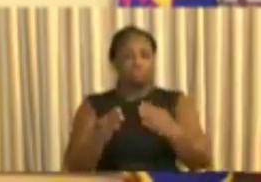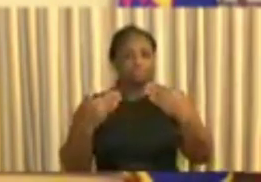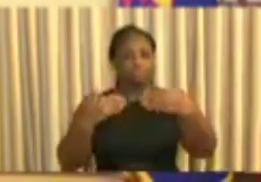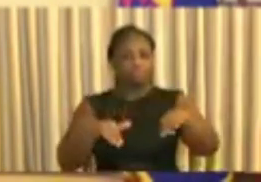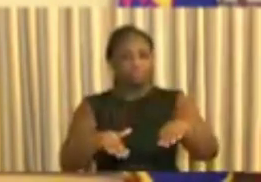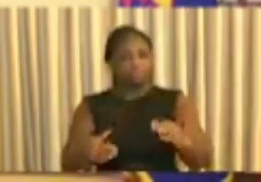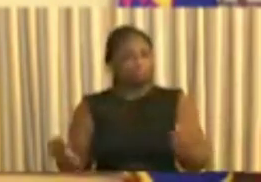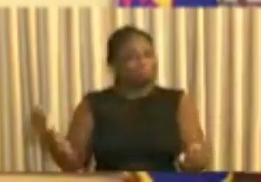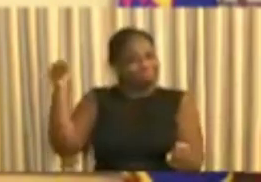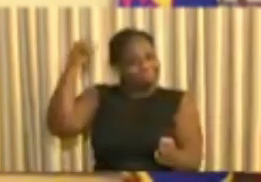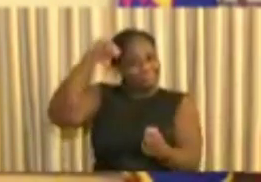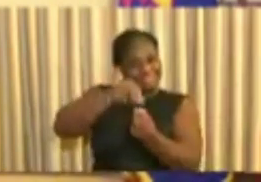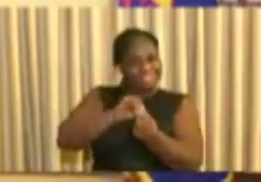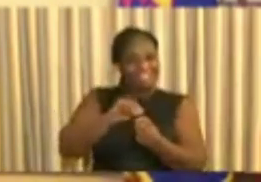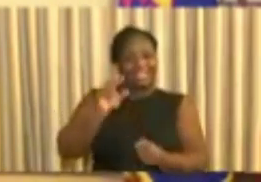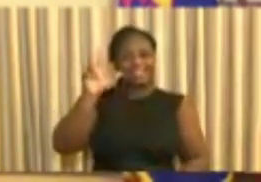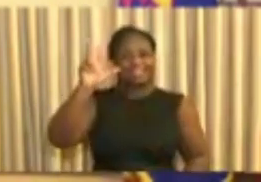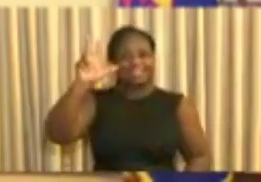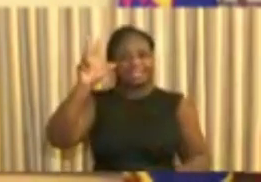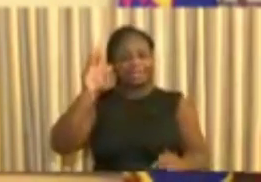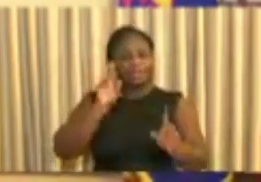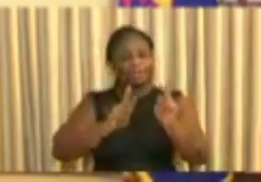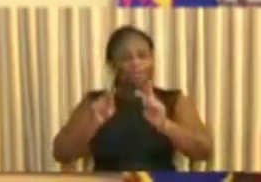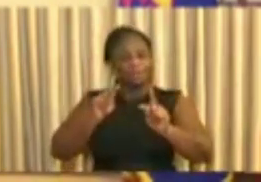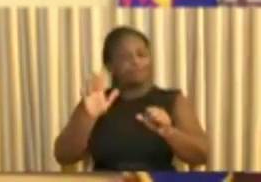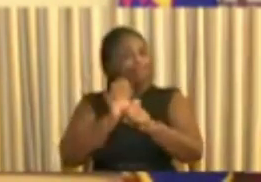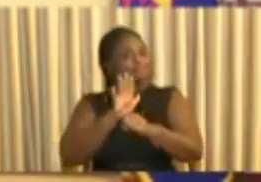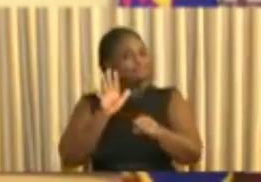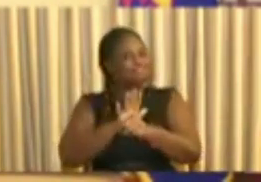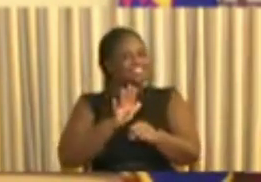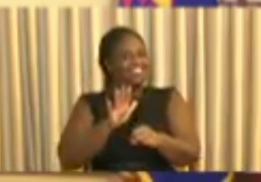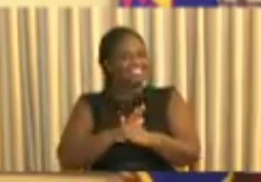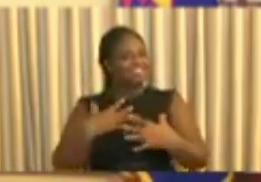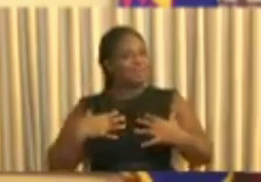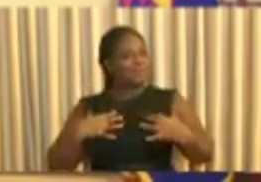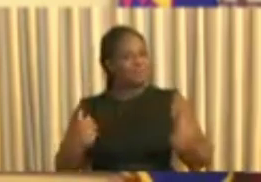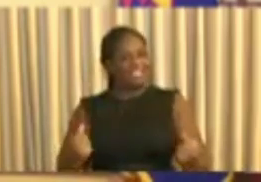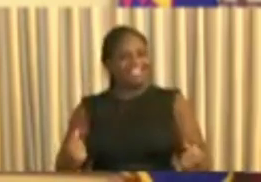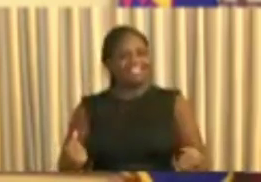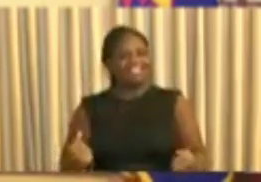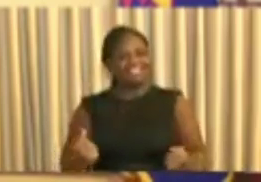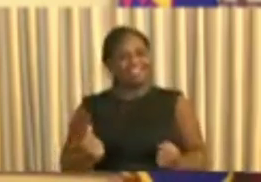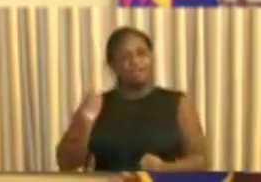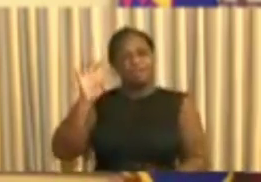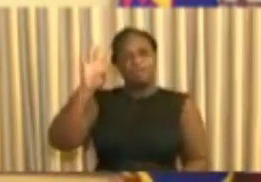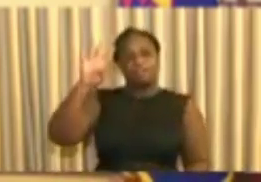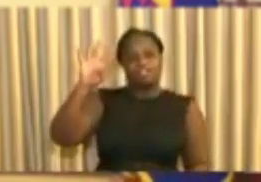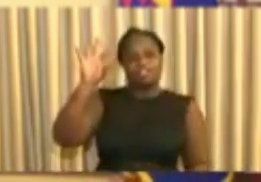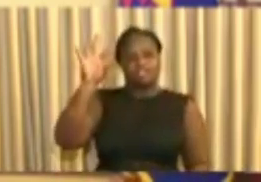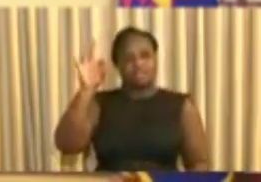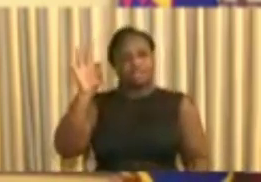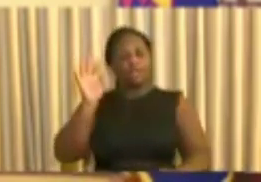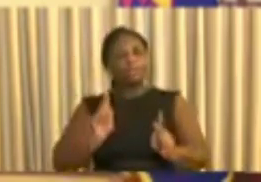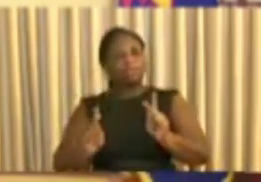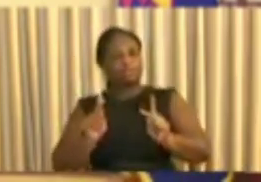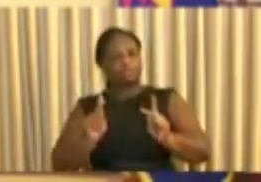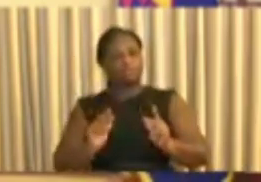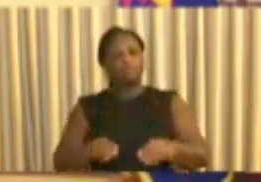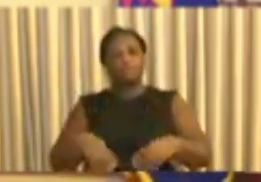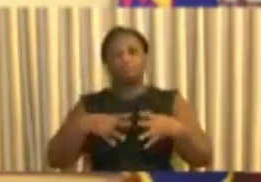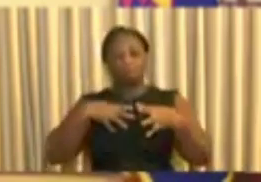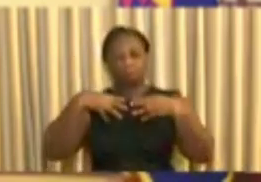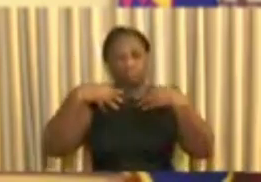In total, 3 persons have fully recovered from the disease, 49 persons have been